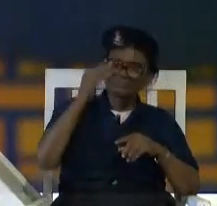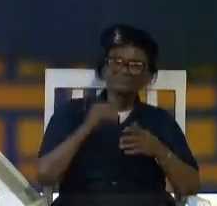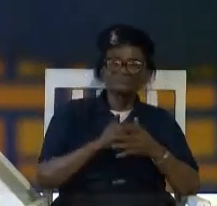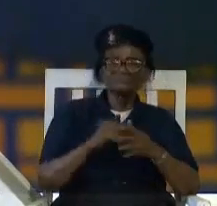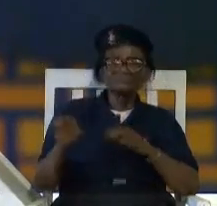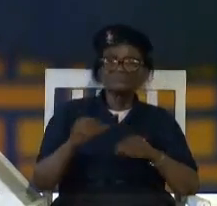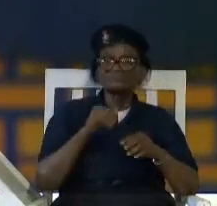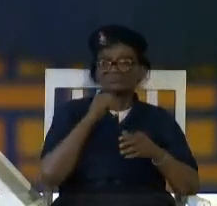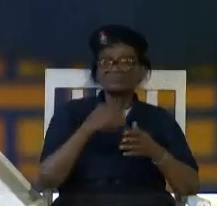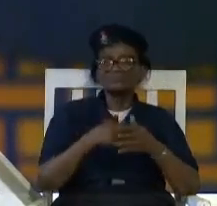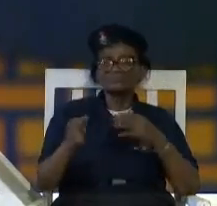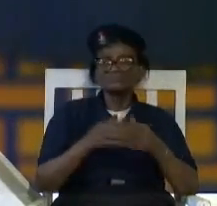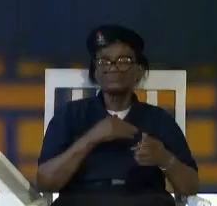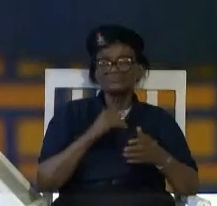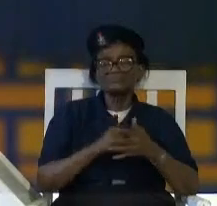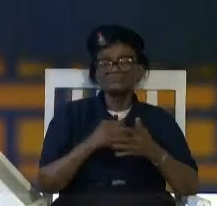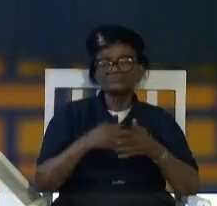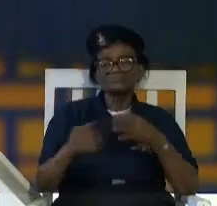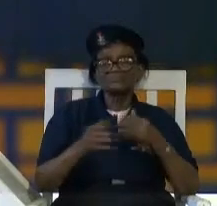It matters to God.